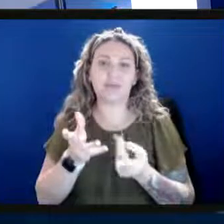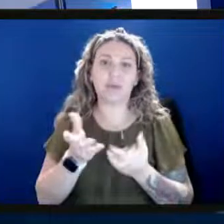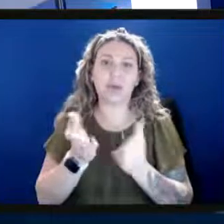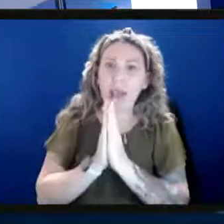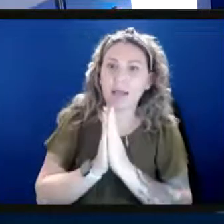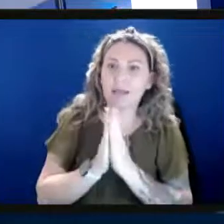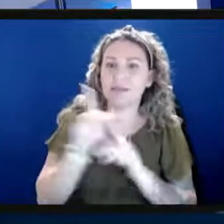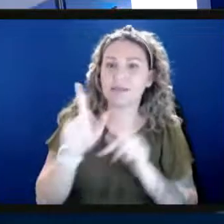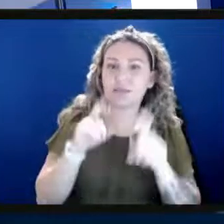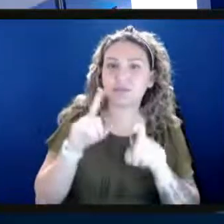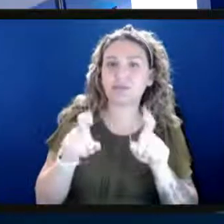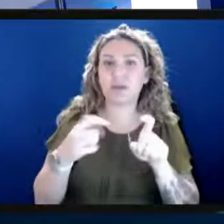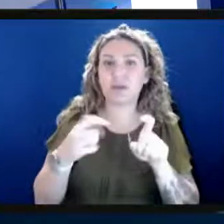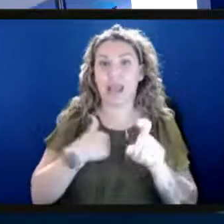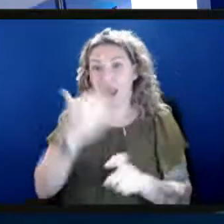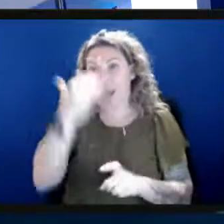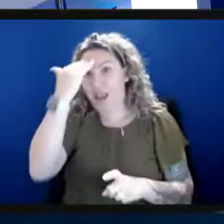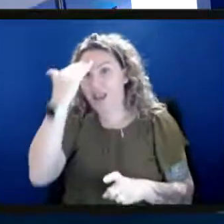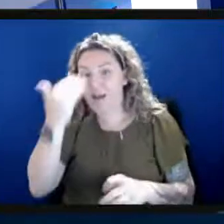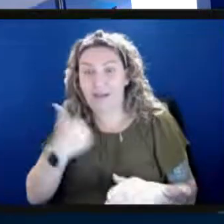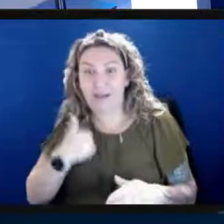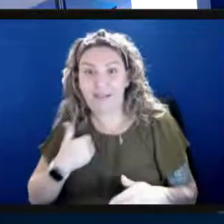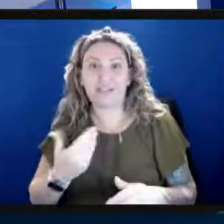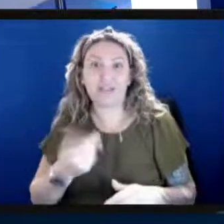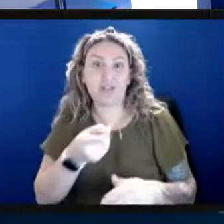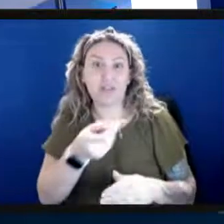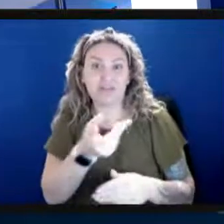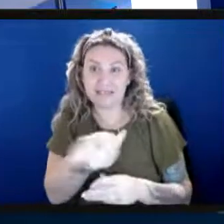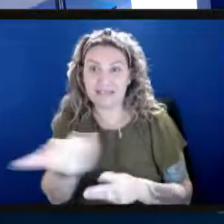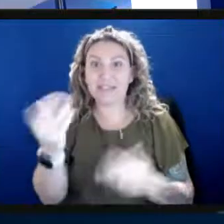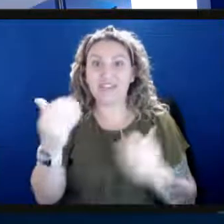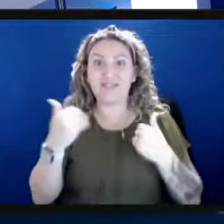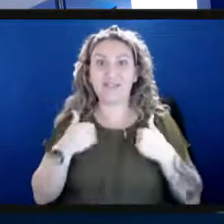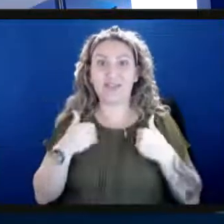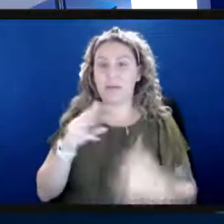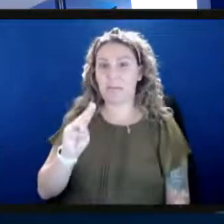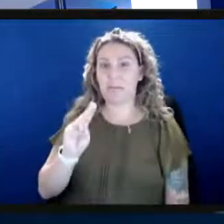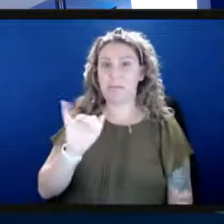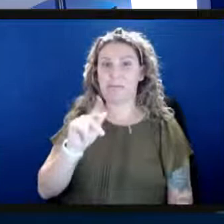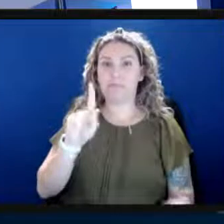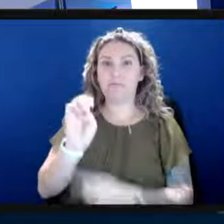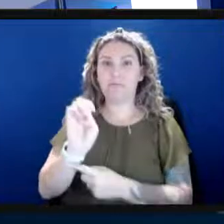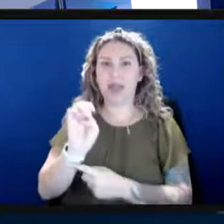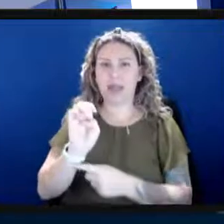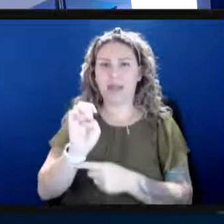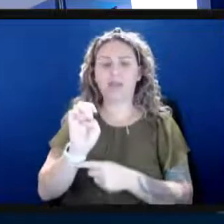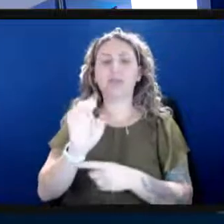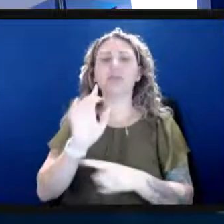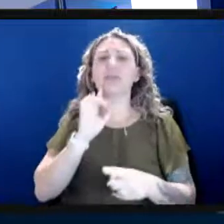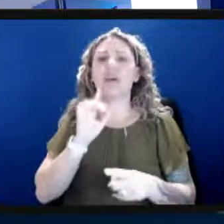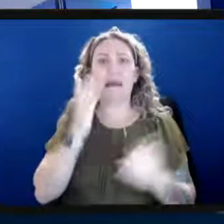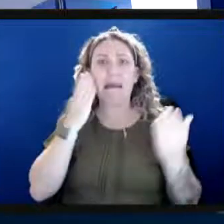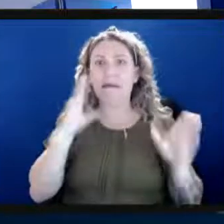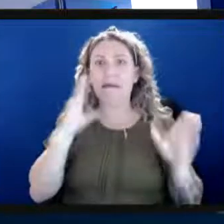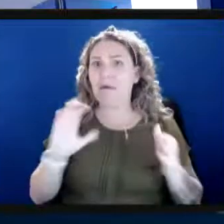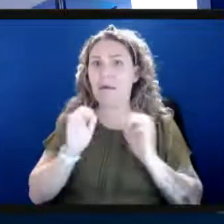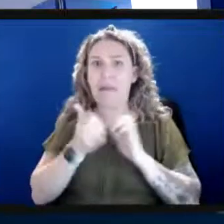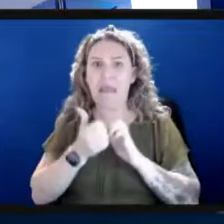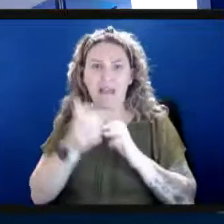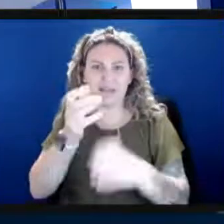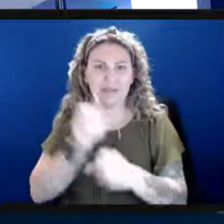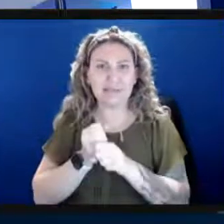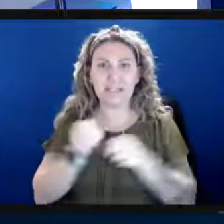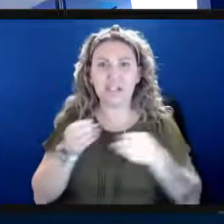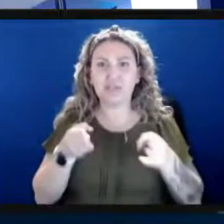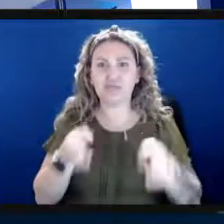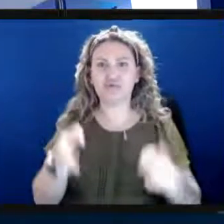I know I have, I'm sure a lot of you have. So I want to start with Mike, who writes, I wouldn't know the first thing about how to get a street drug. What do